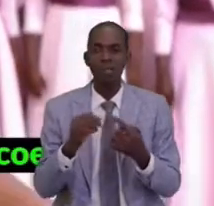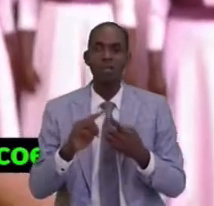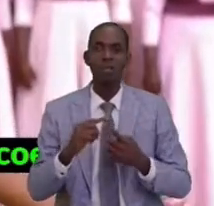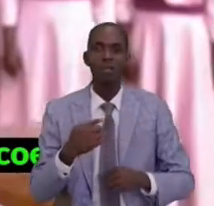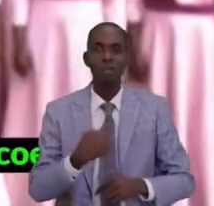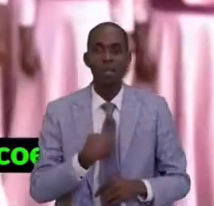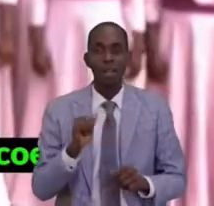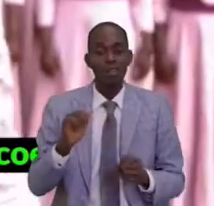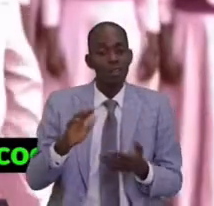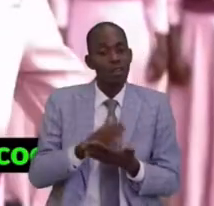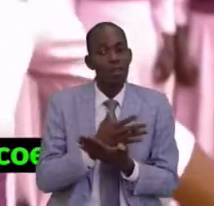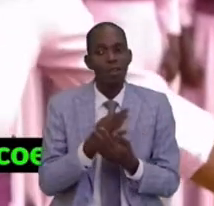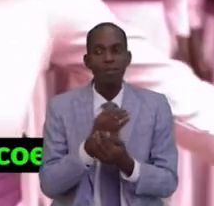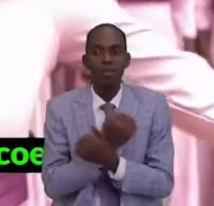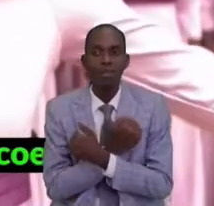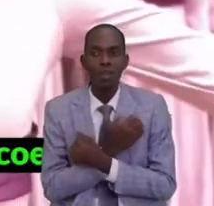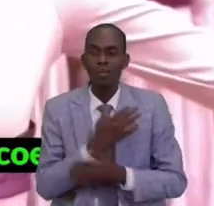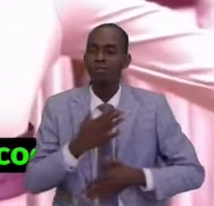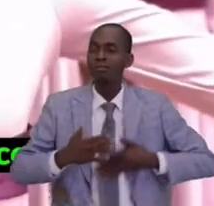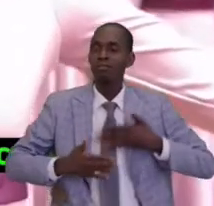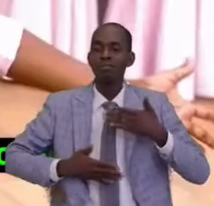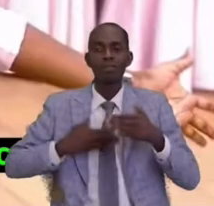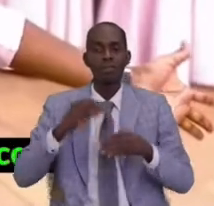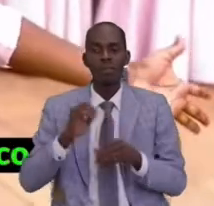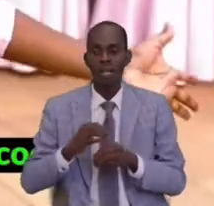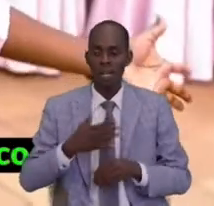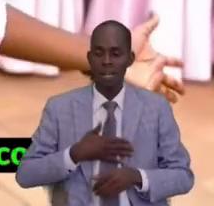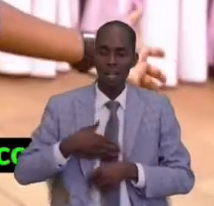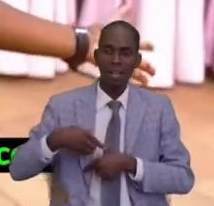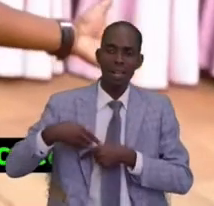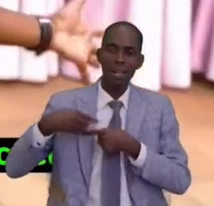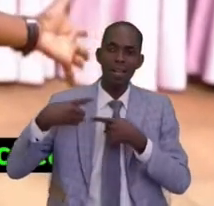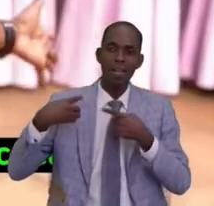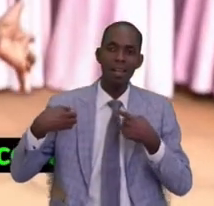a song of love and joy in my